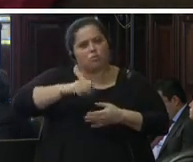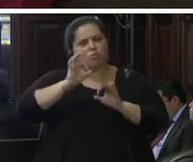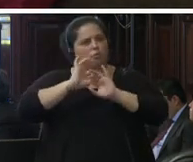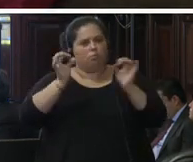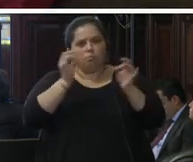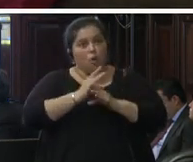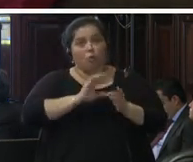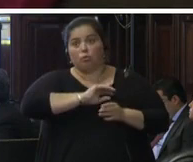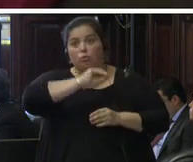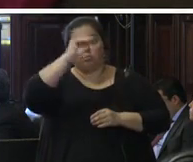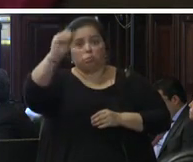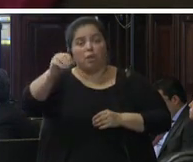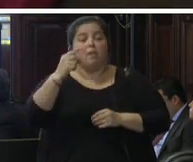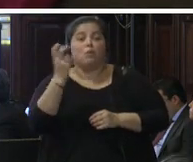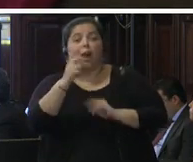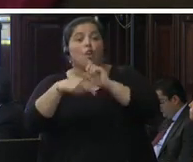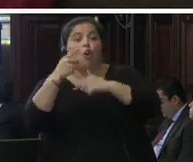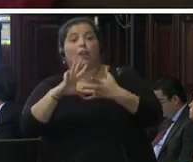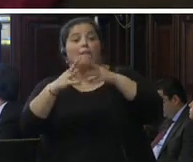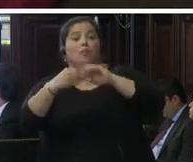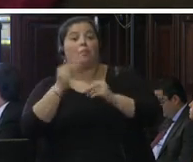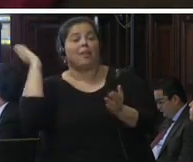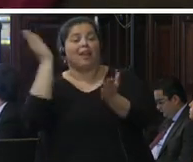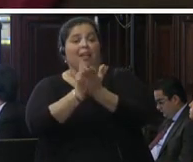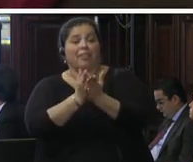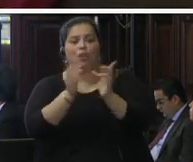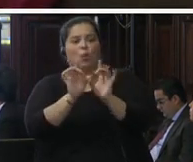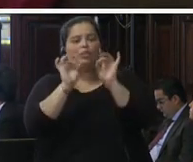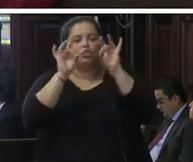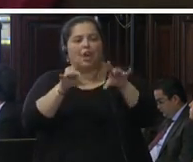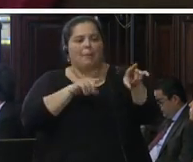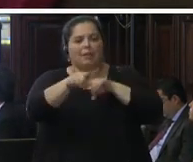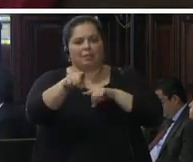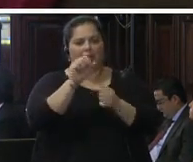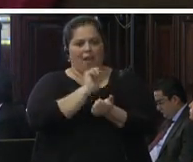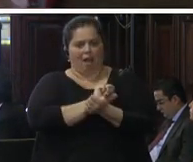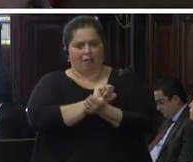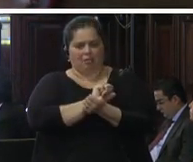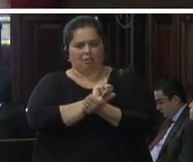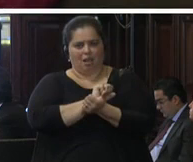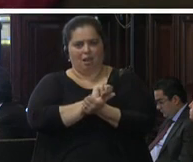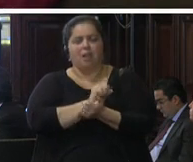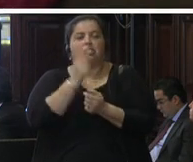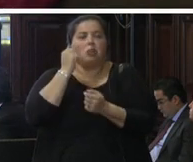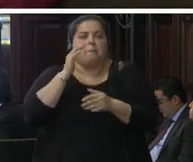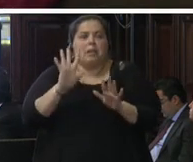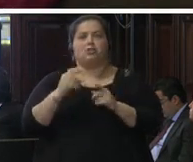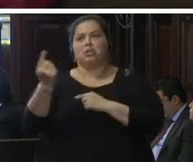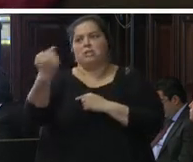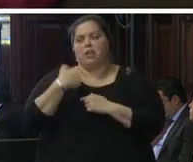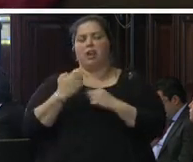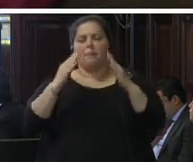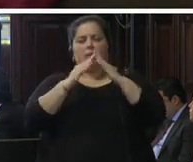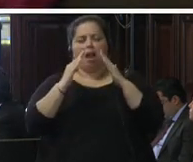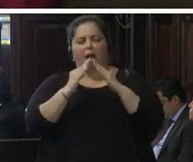I believe that whoever commits an offense for instance breaks into my house and holds me up or anything